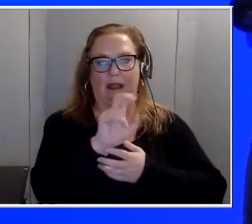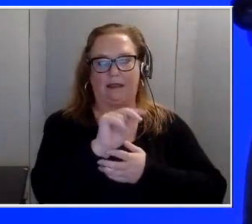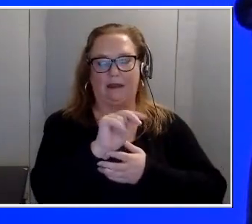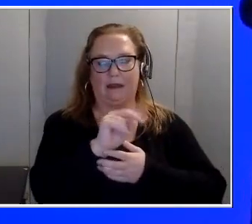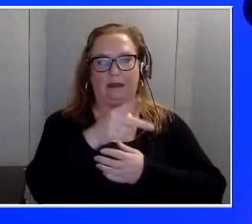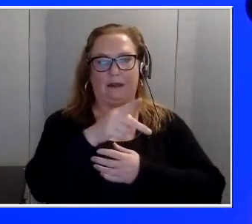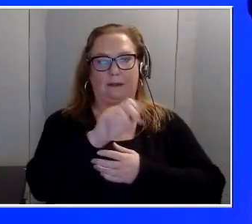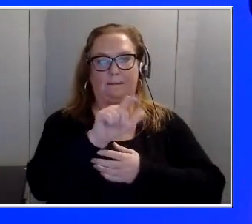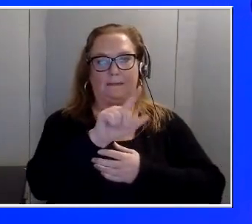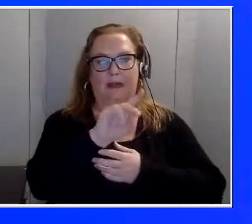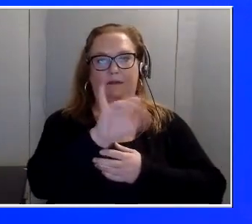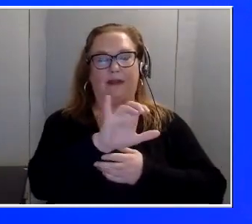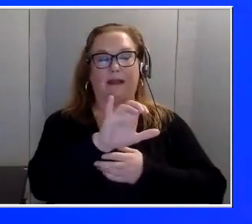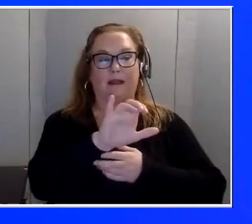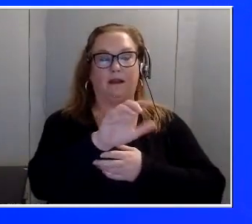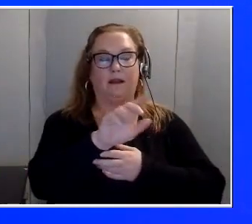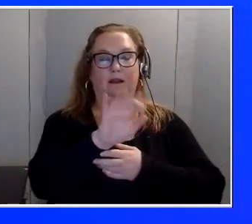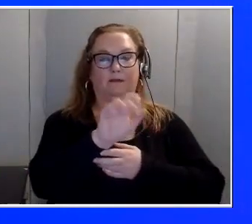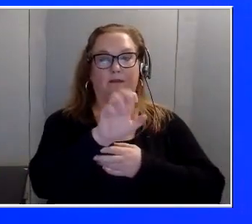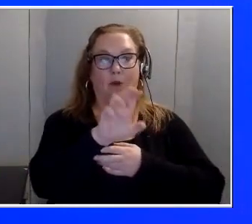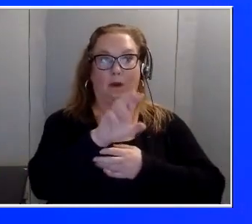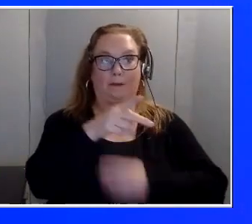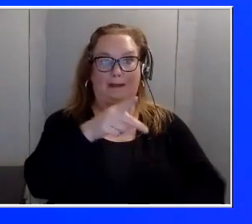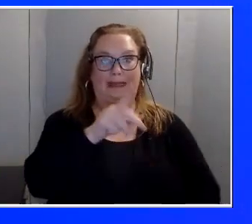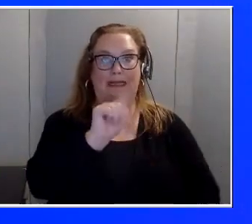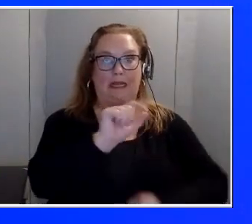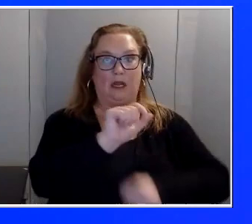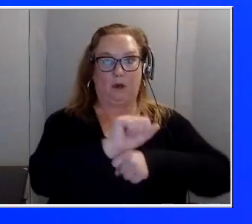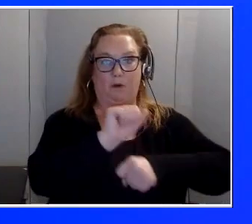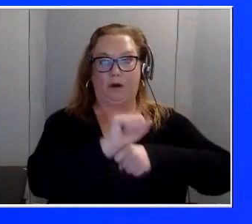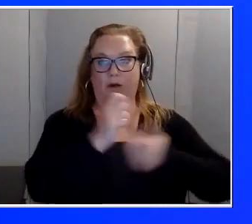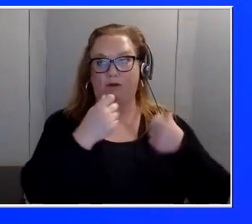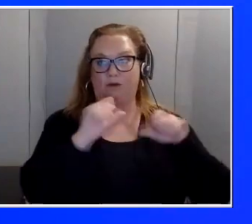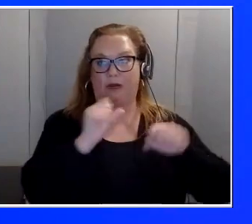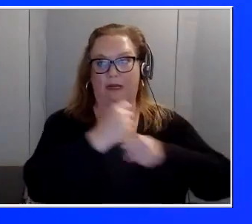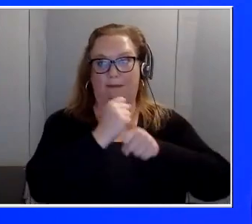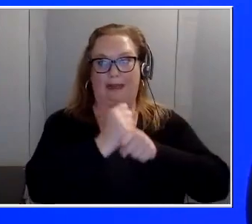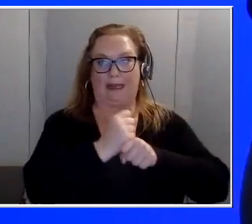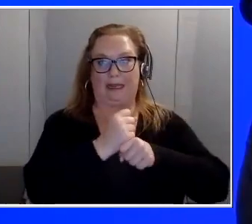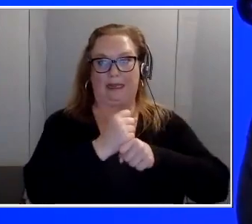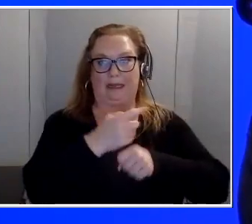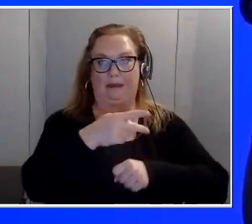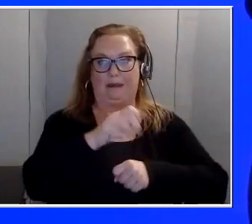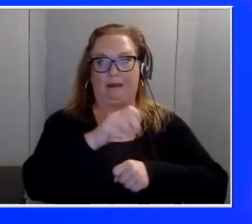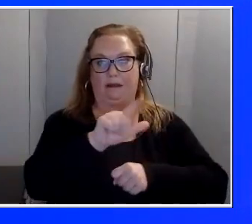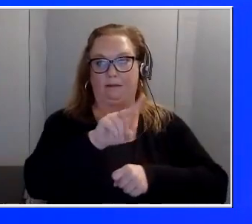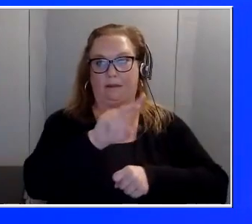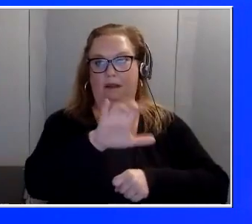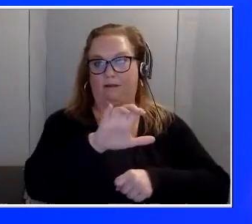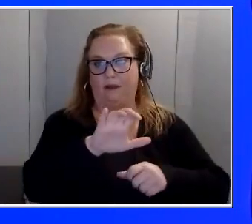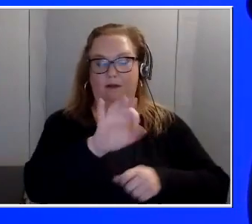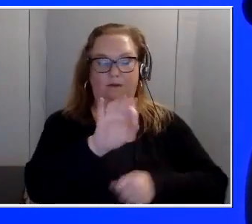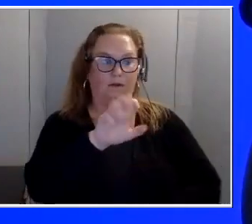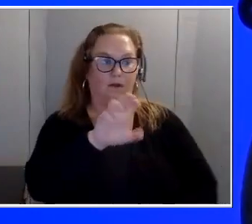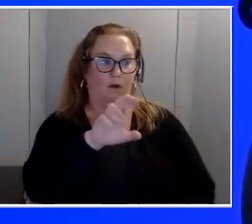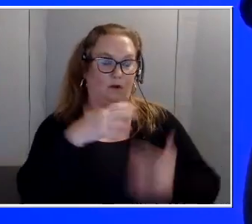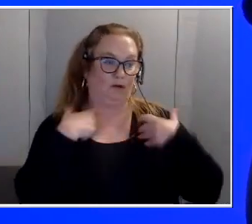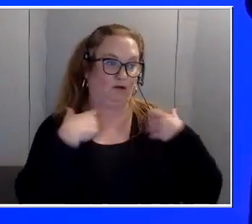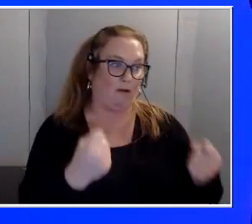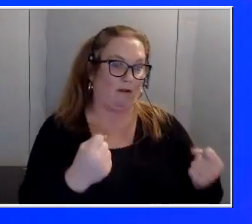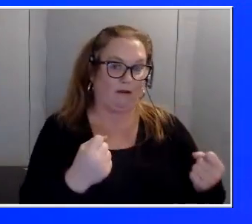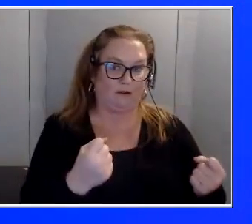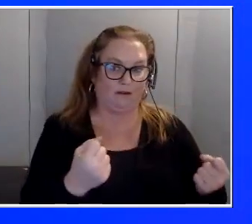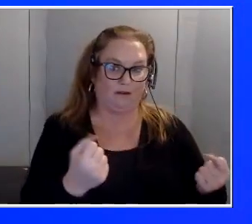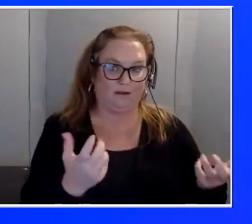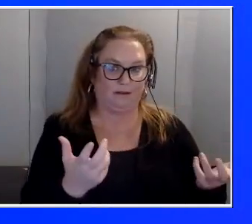floor PT, and we were working on trying to make the pelvic floor stronger.